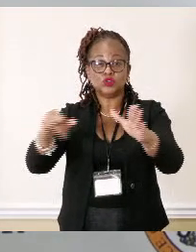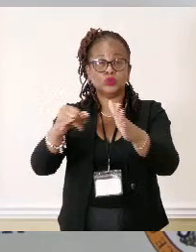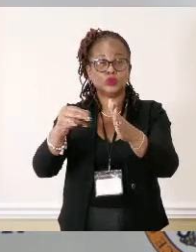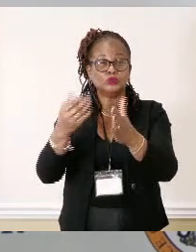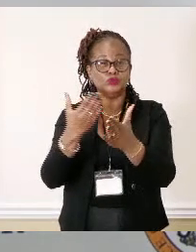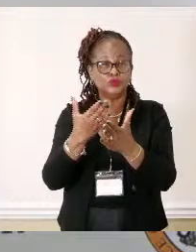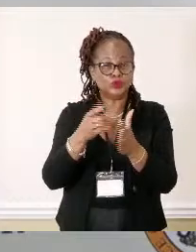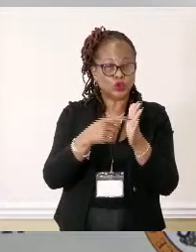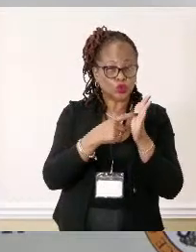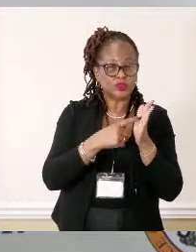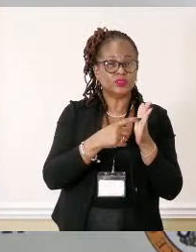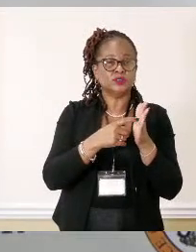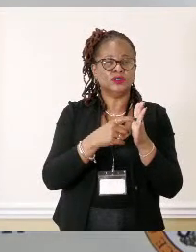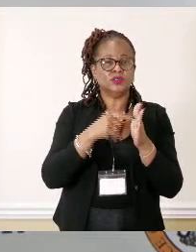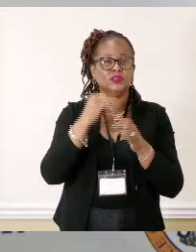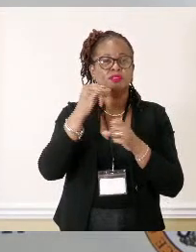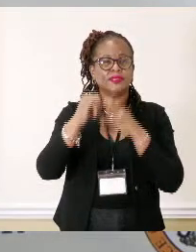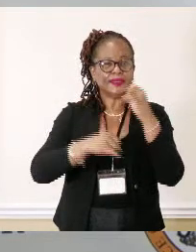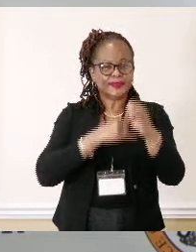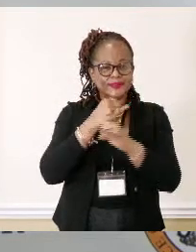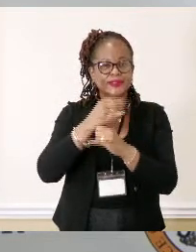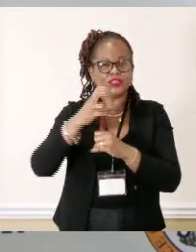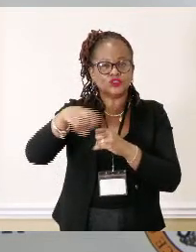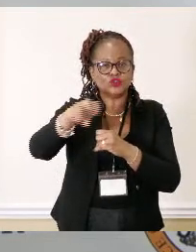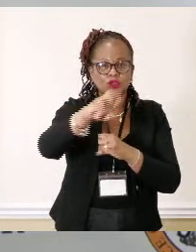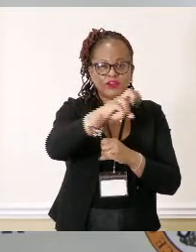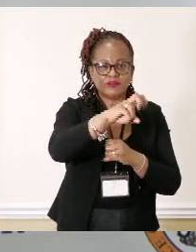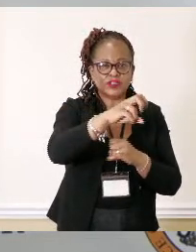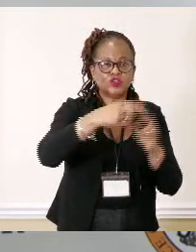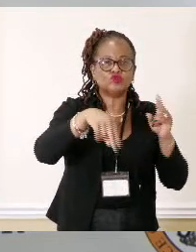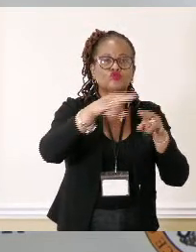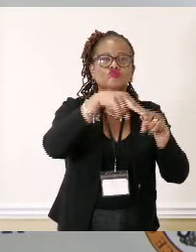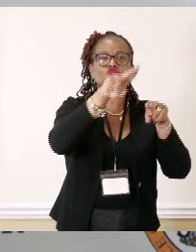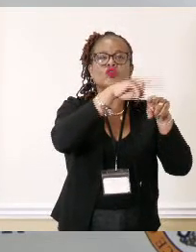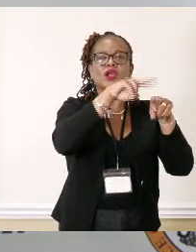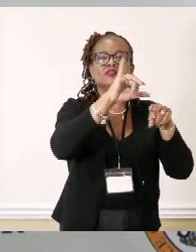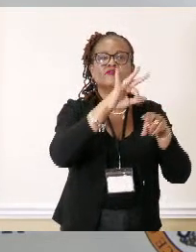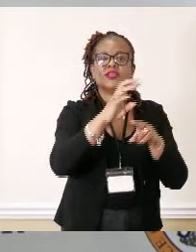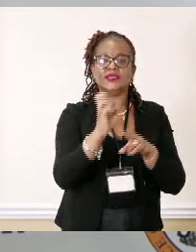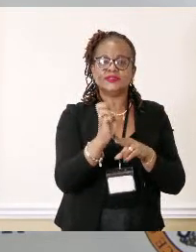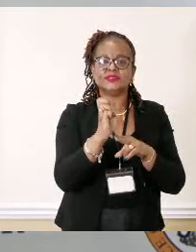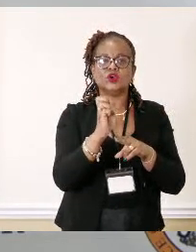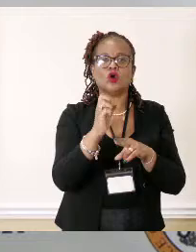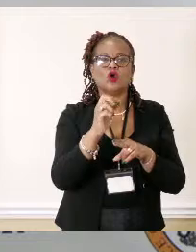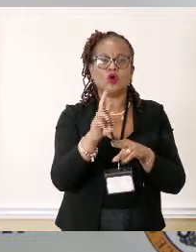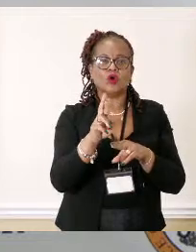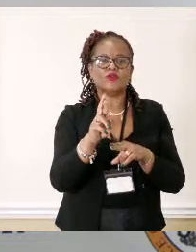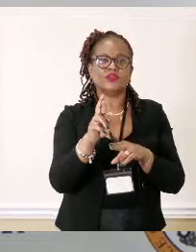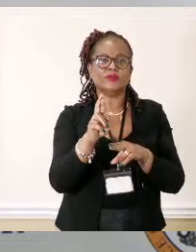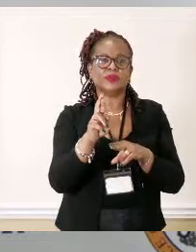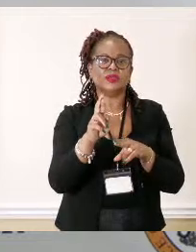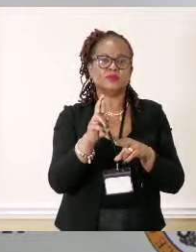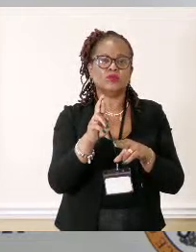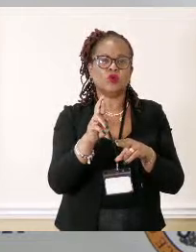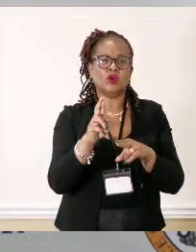of the international travel spike in cases, and also have these travelers been to more infectious